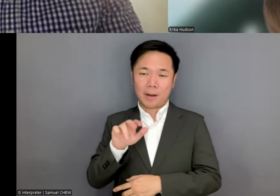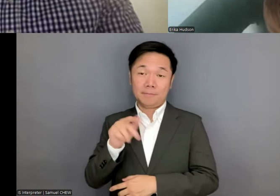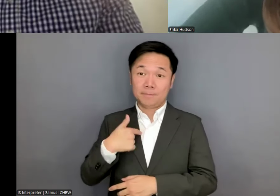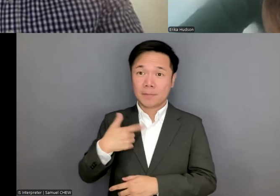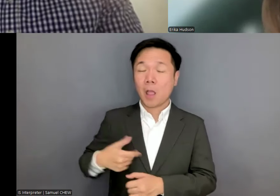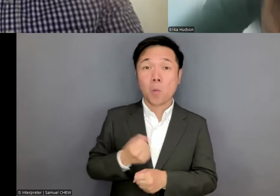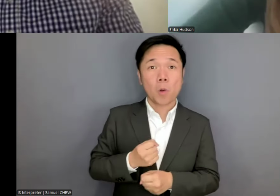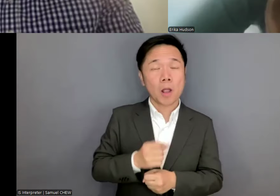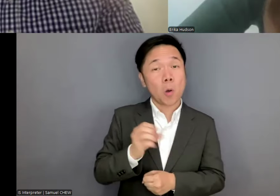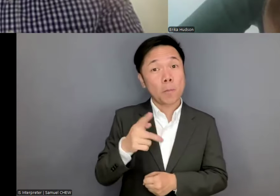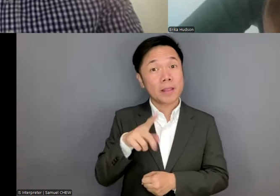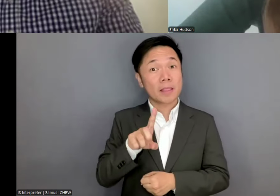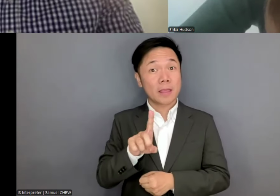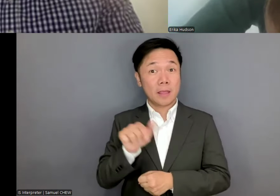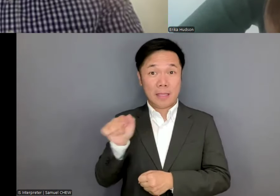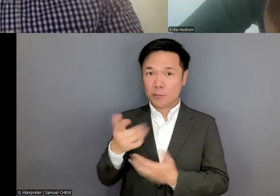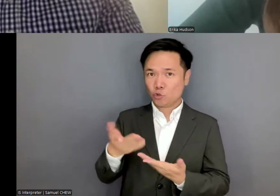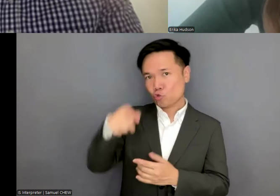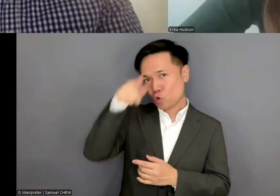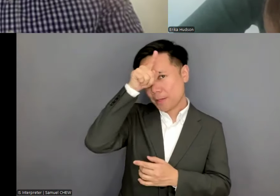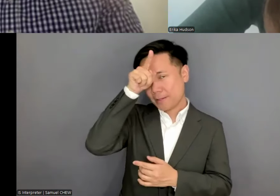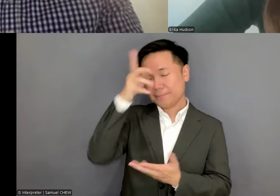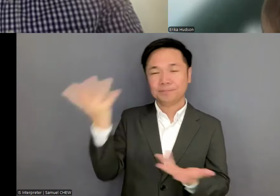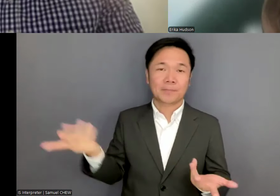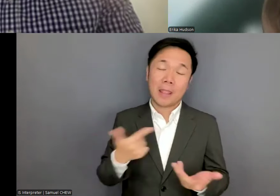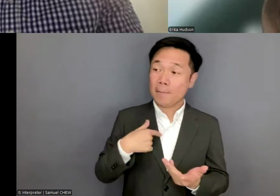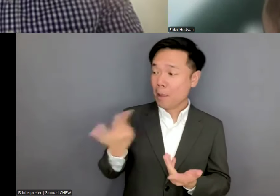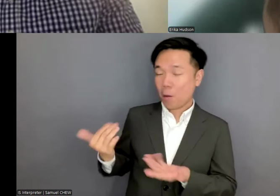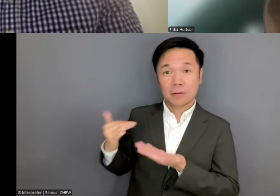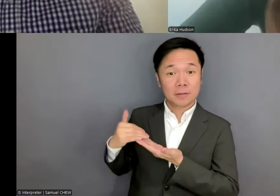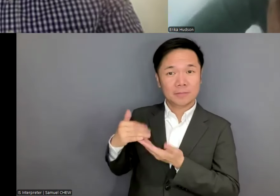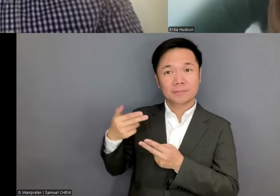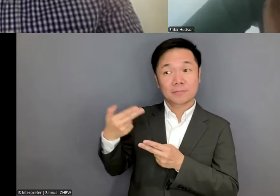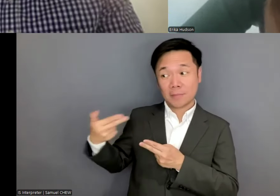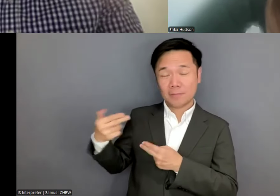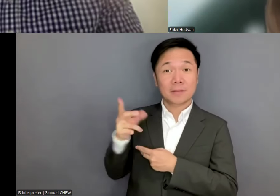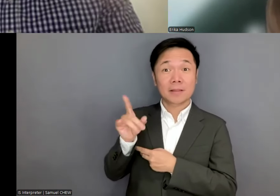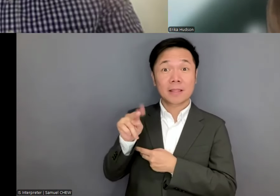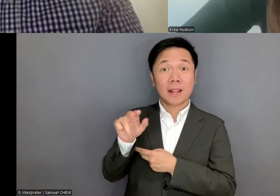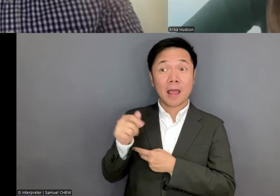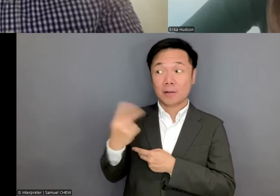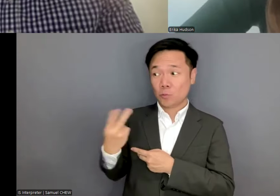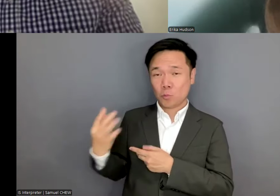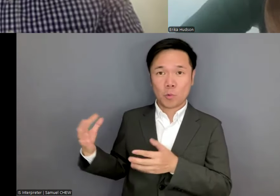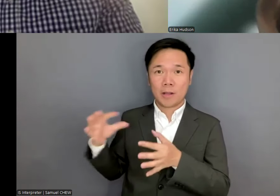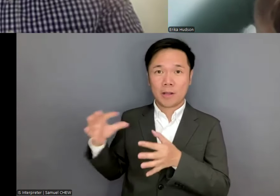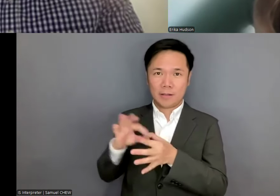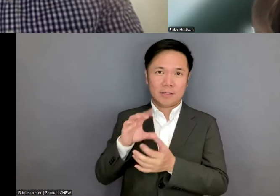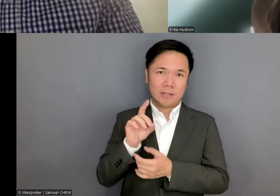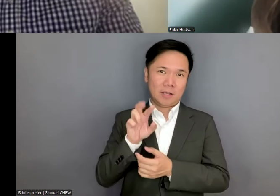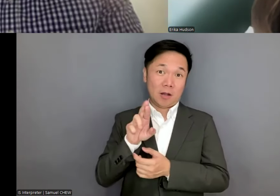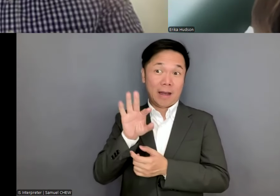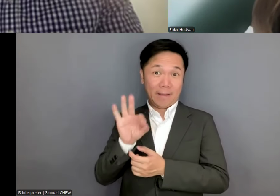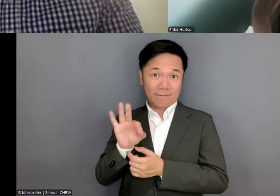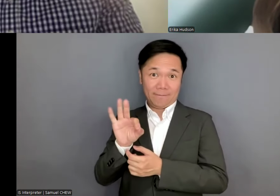OPD in Germany. And me and my colleague Dina, we are part of the Civil Society Reference Group, representing